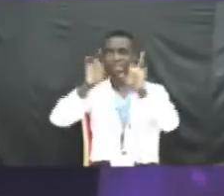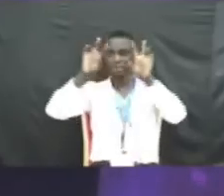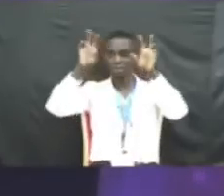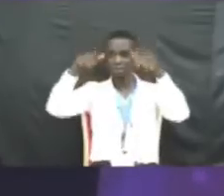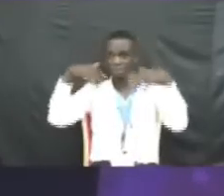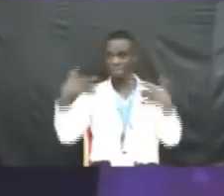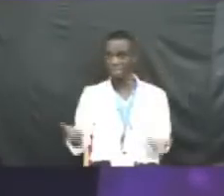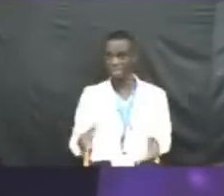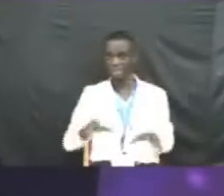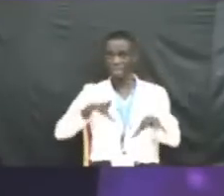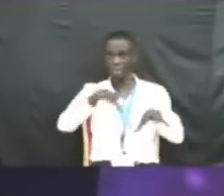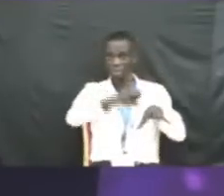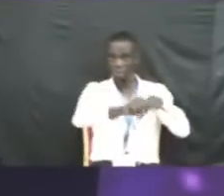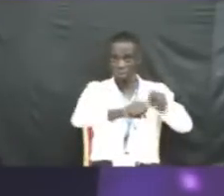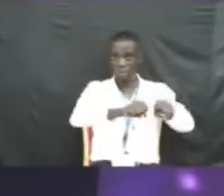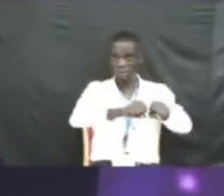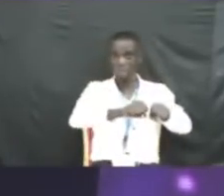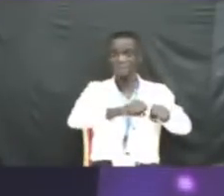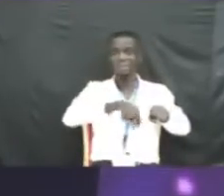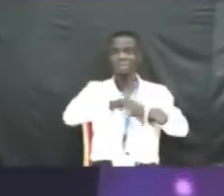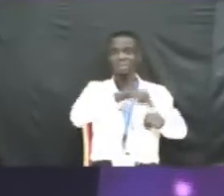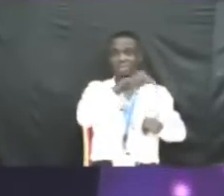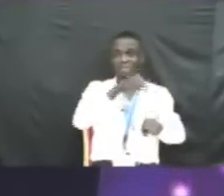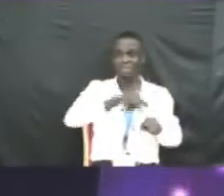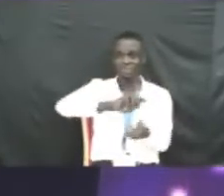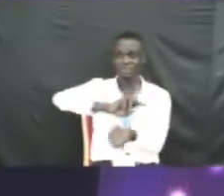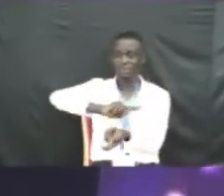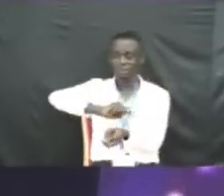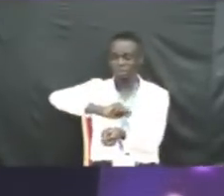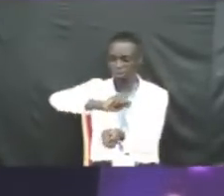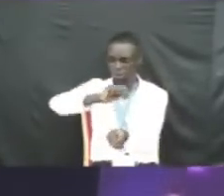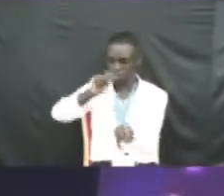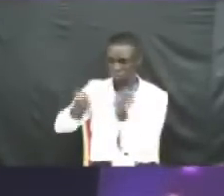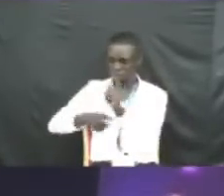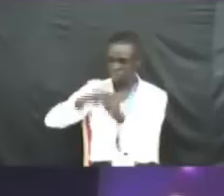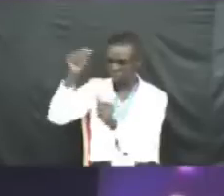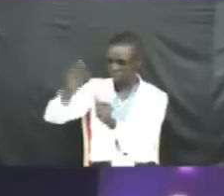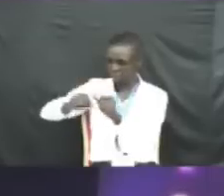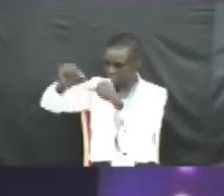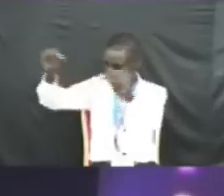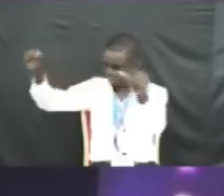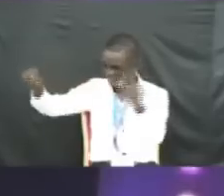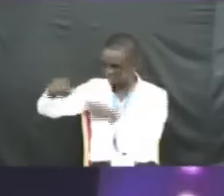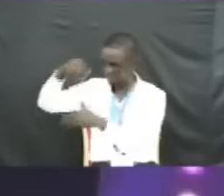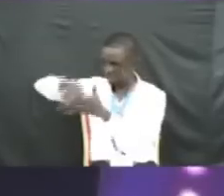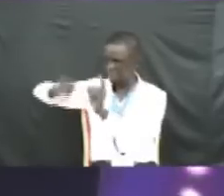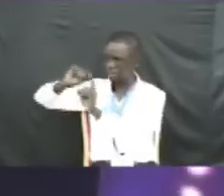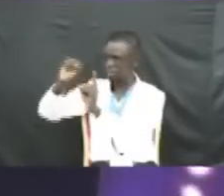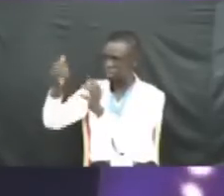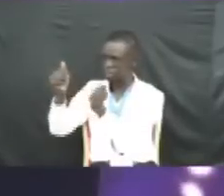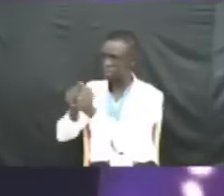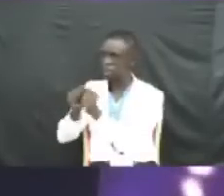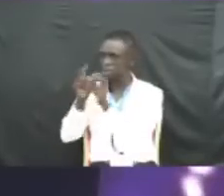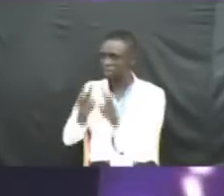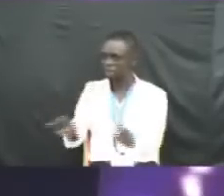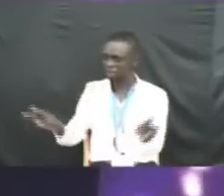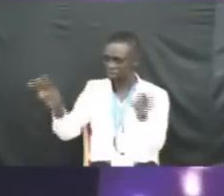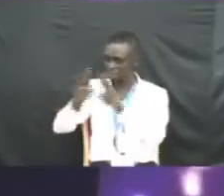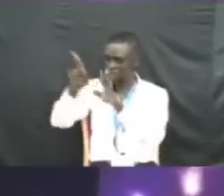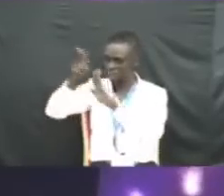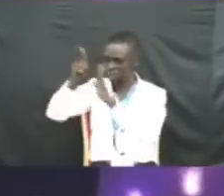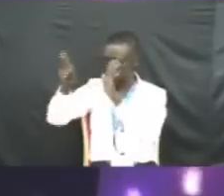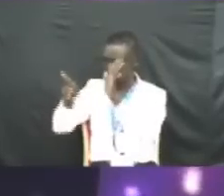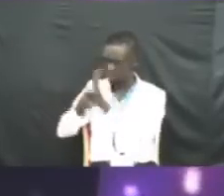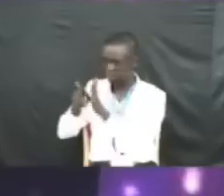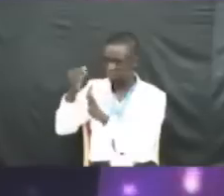possessing the nations, transforming every sphere of society with values and principles of the